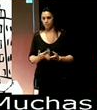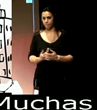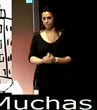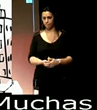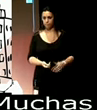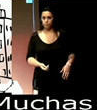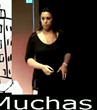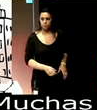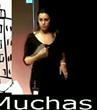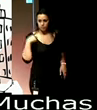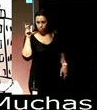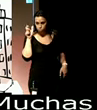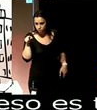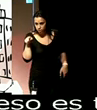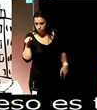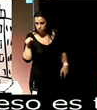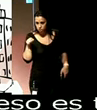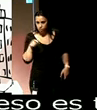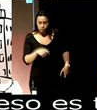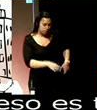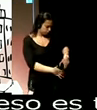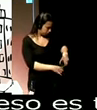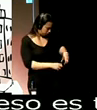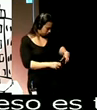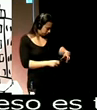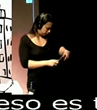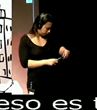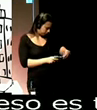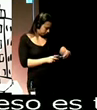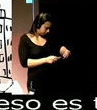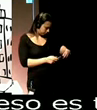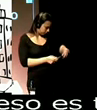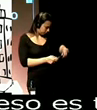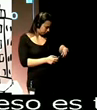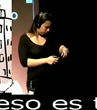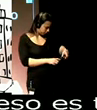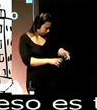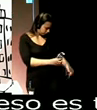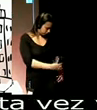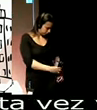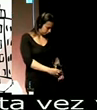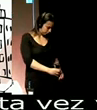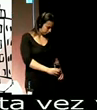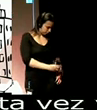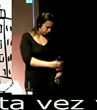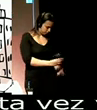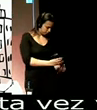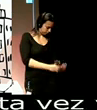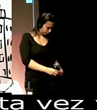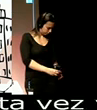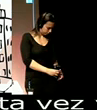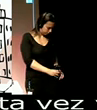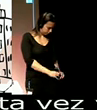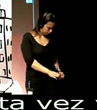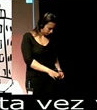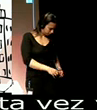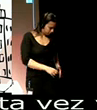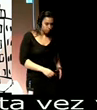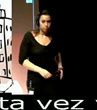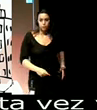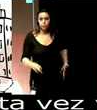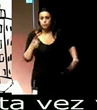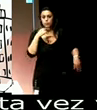and unfortunately I cannot see that. So don't be afraid if you might not be too near to me, because I will have to turn